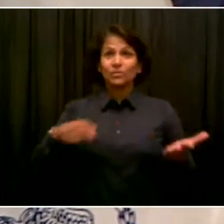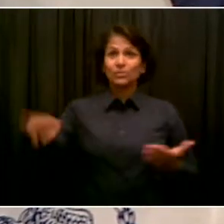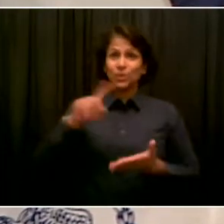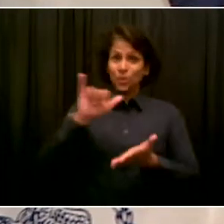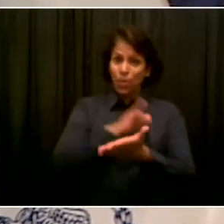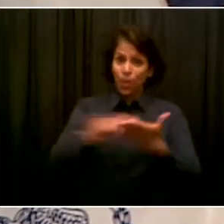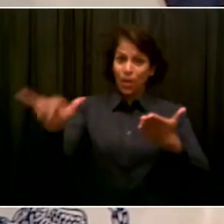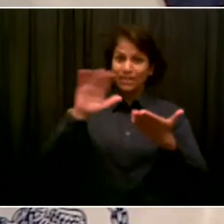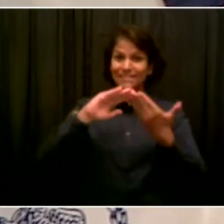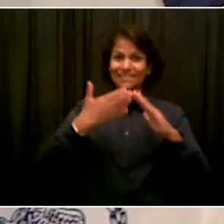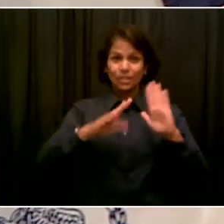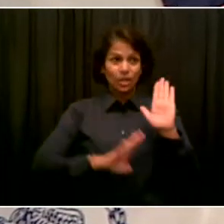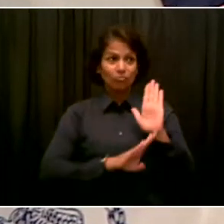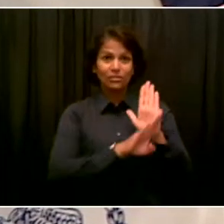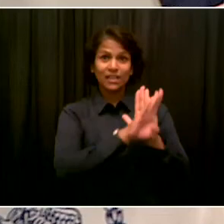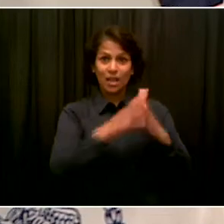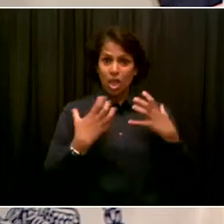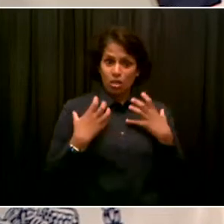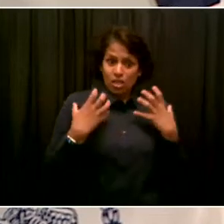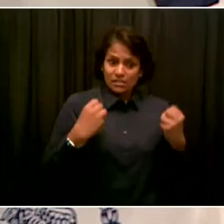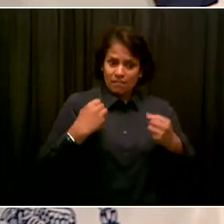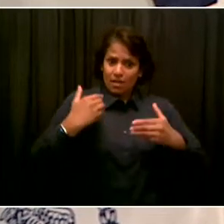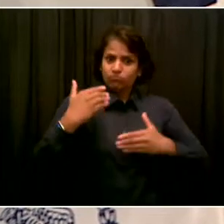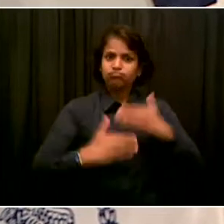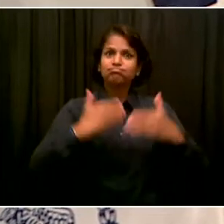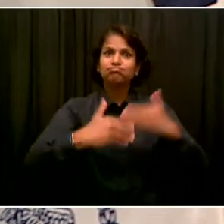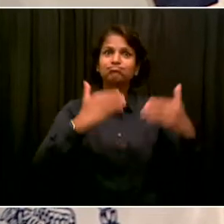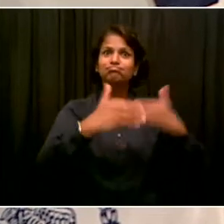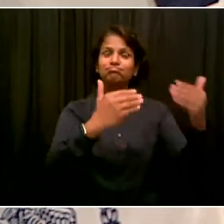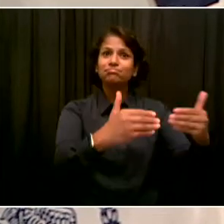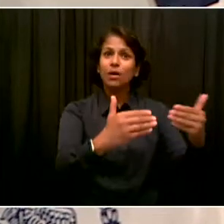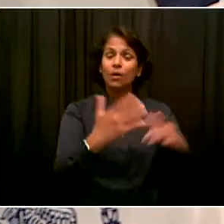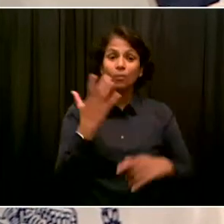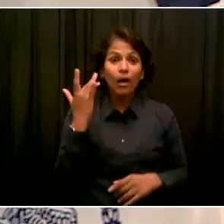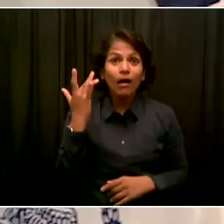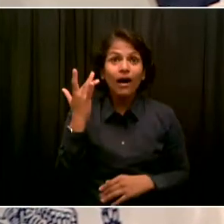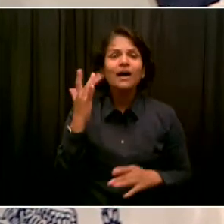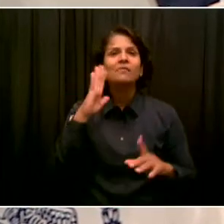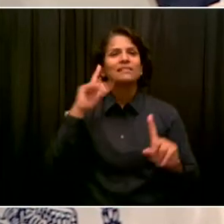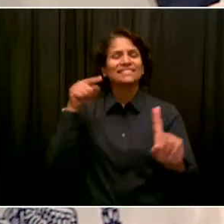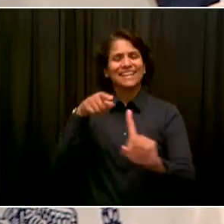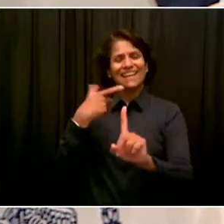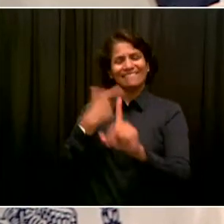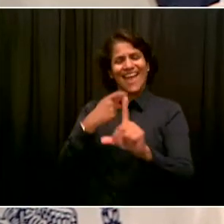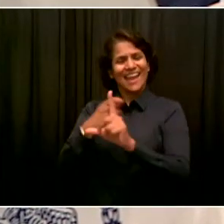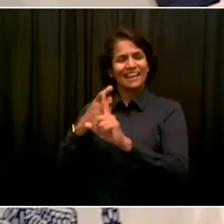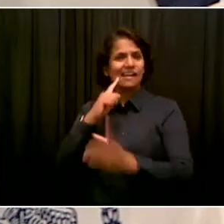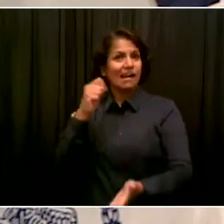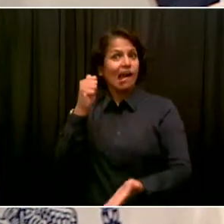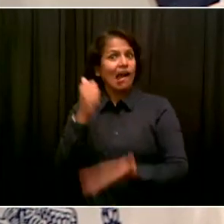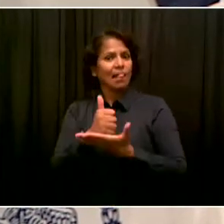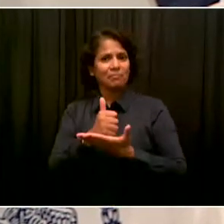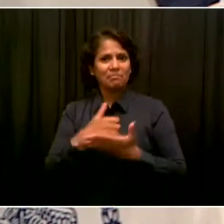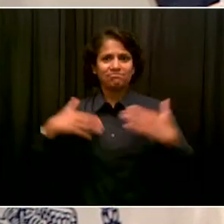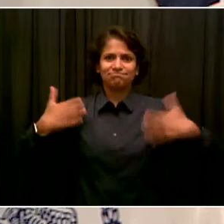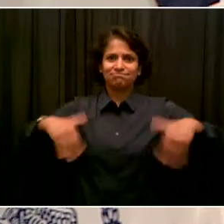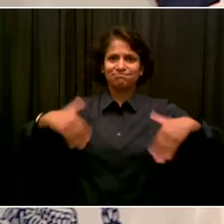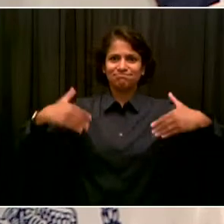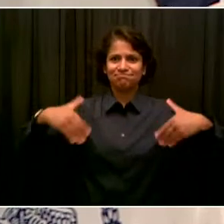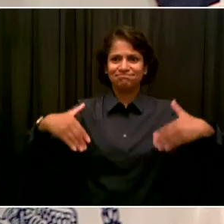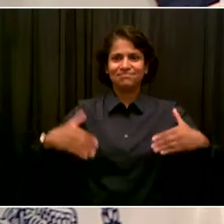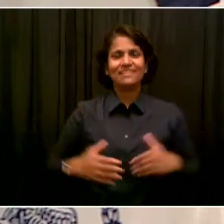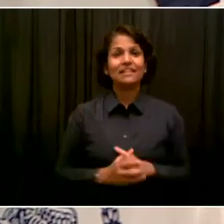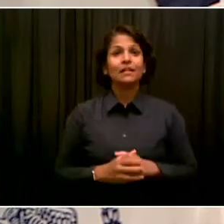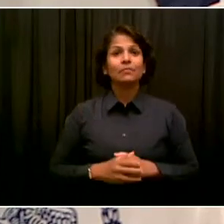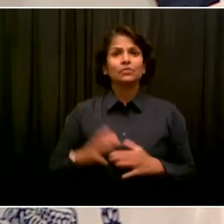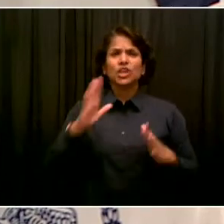and we know why. Vaccination. Vaccination has made all the difference. Largest vaccination effort by far in the city's history,